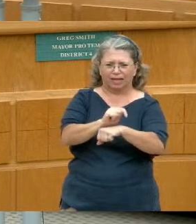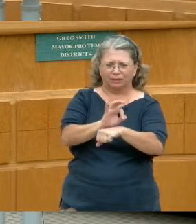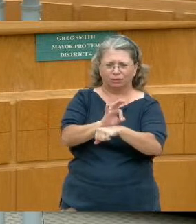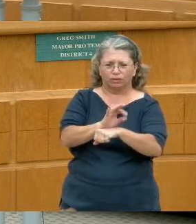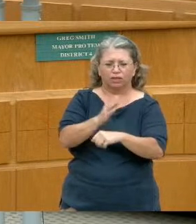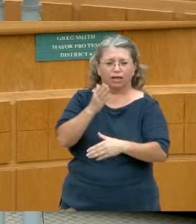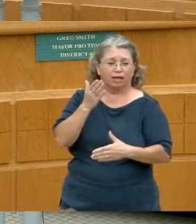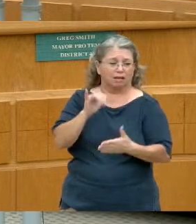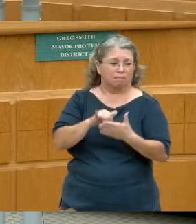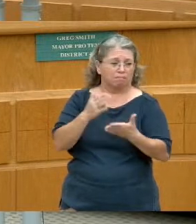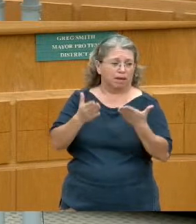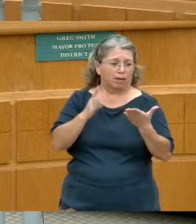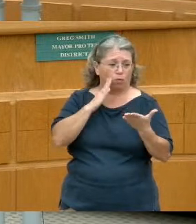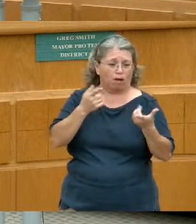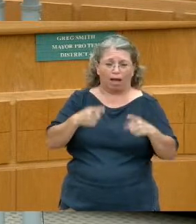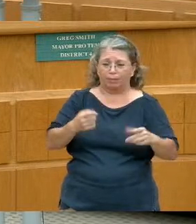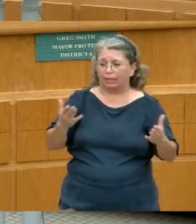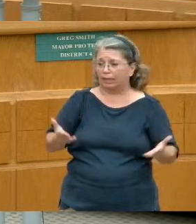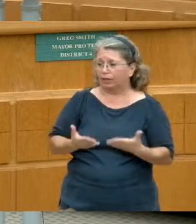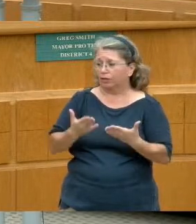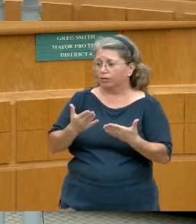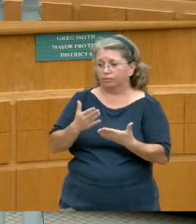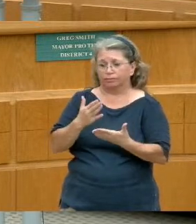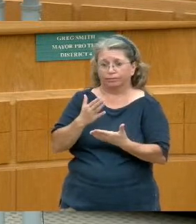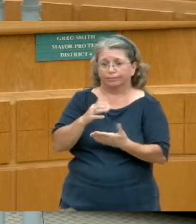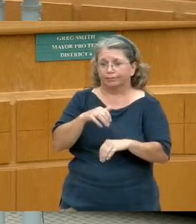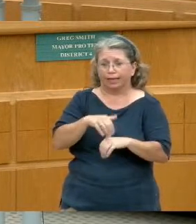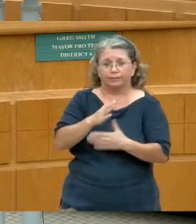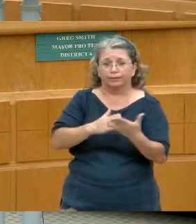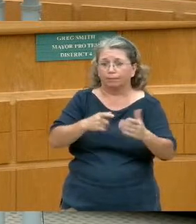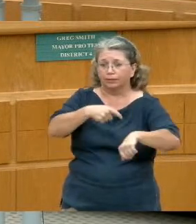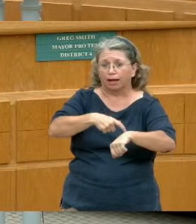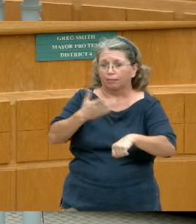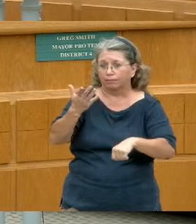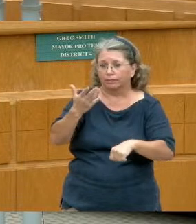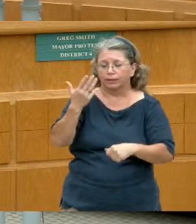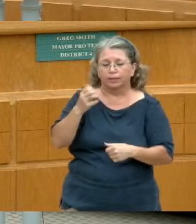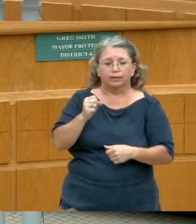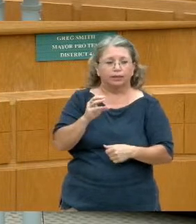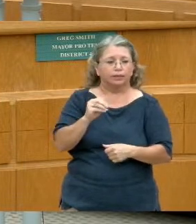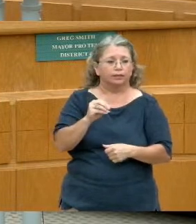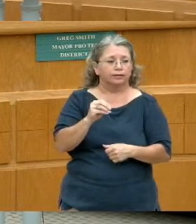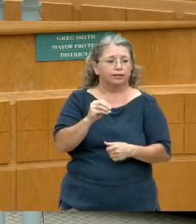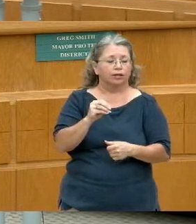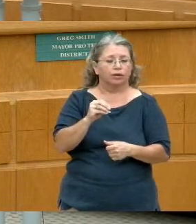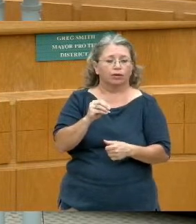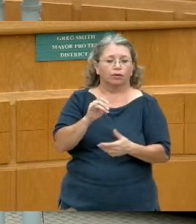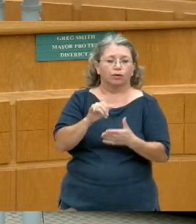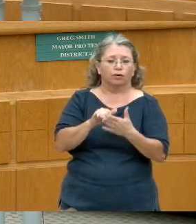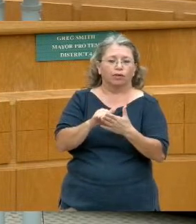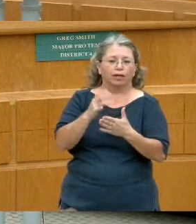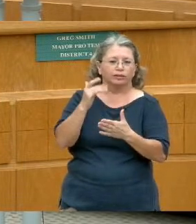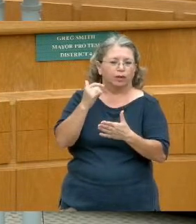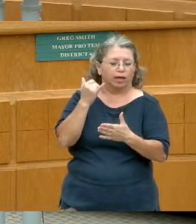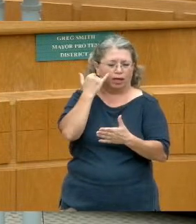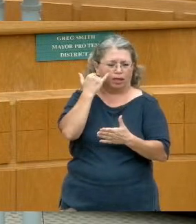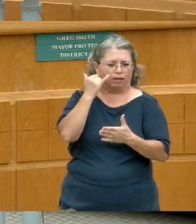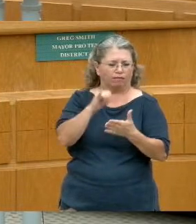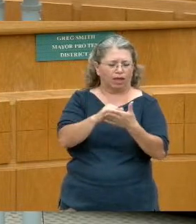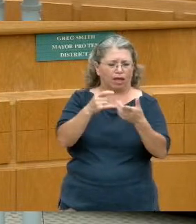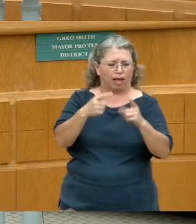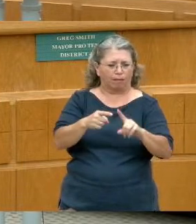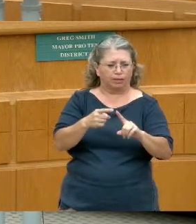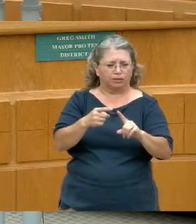happen to us at some point. So this is a little bit of a foreshadowing that if this type of thing ever happens to us, it's